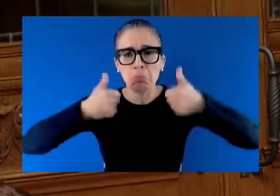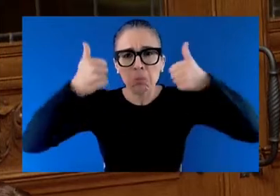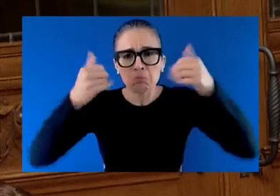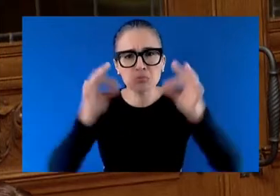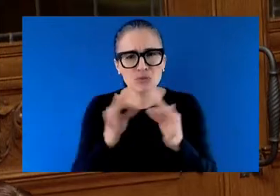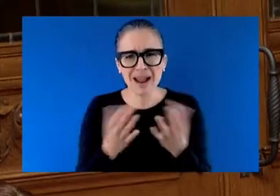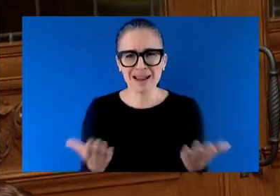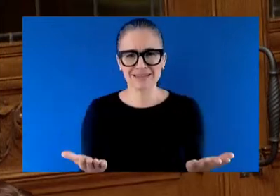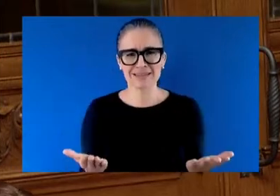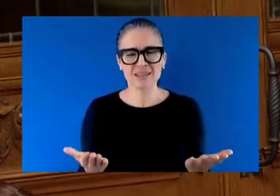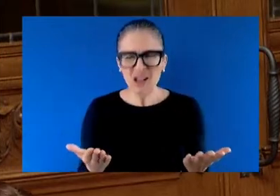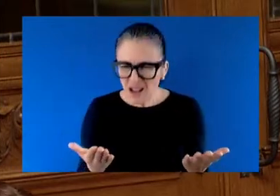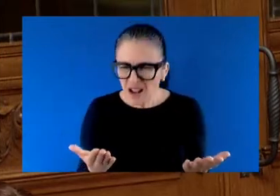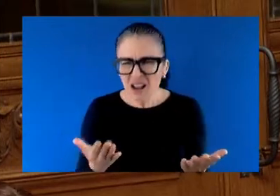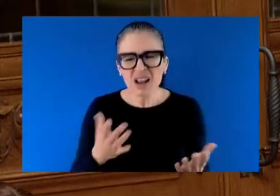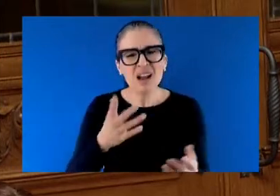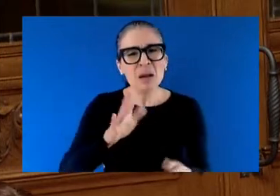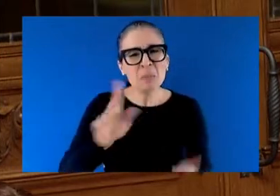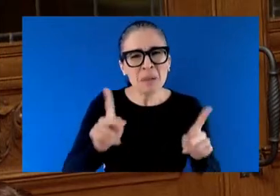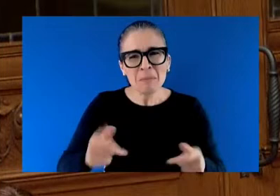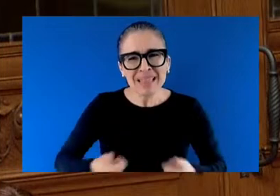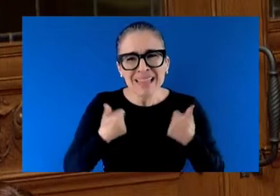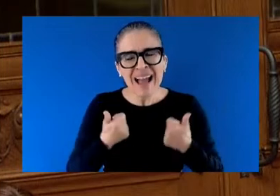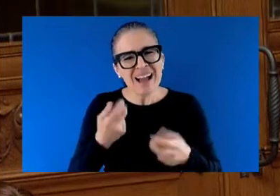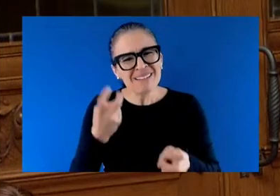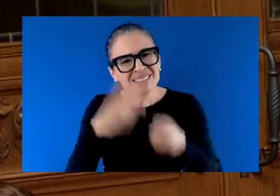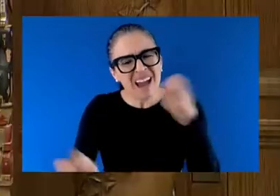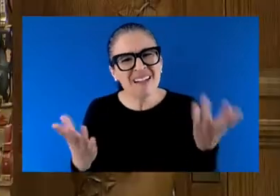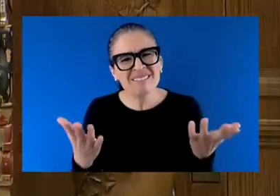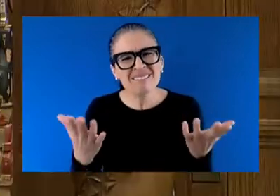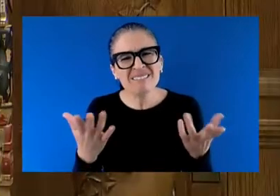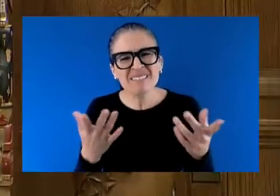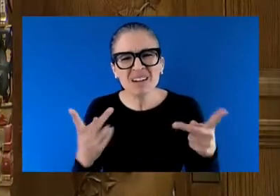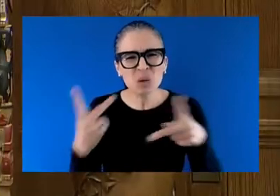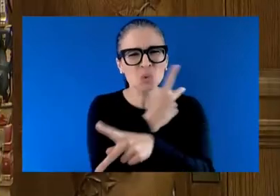the tax and spiking this hike?